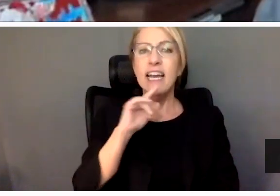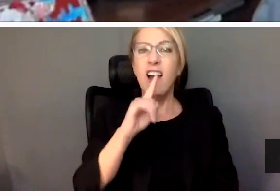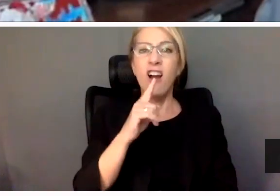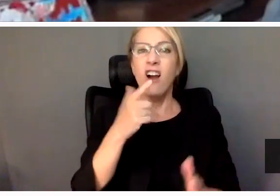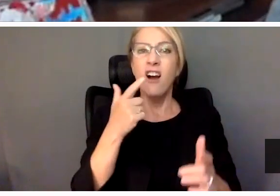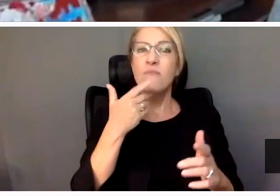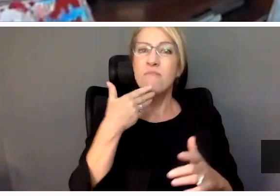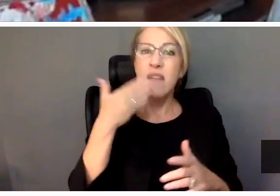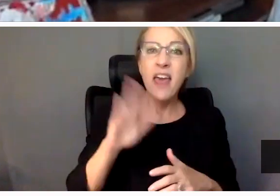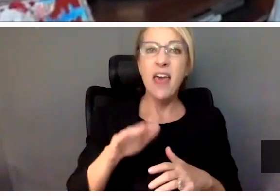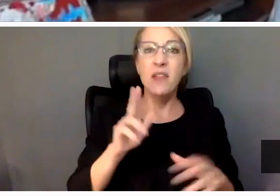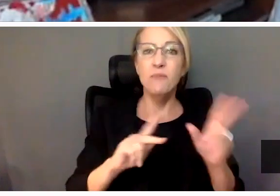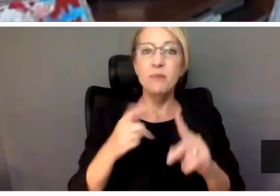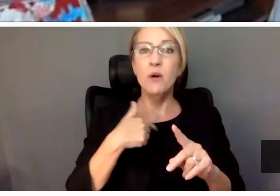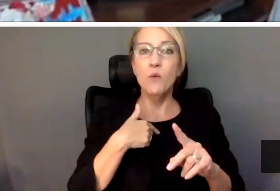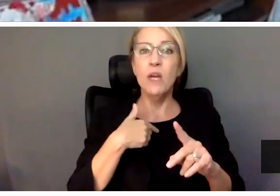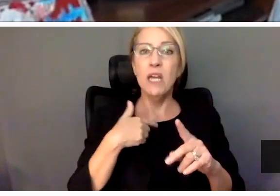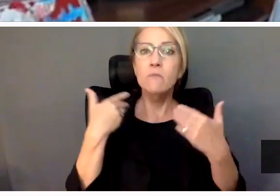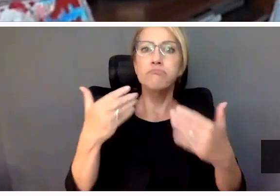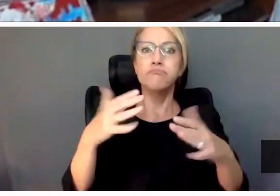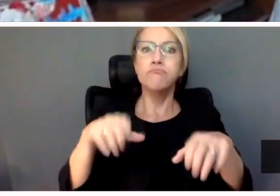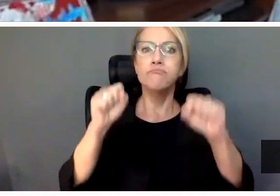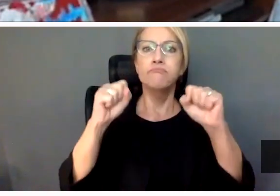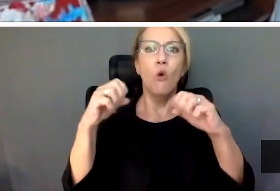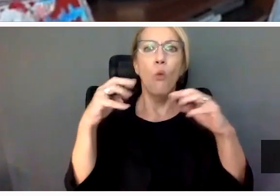with. At that time,